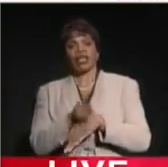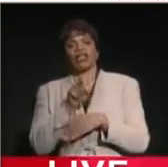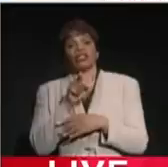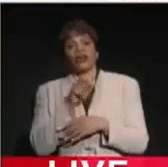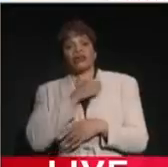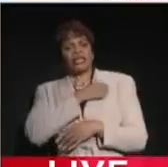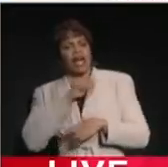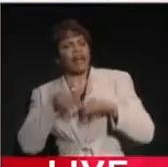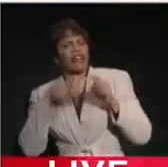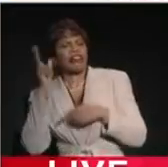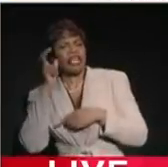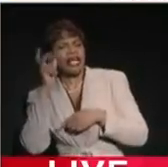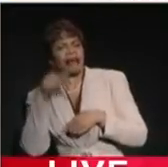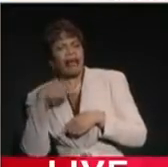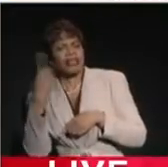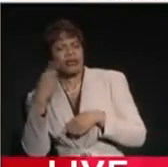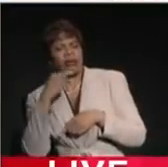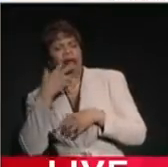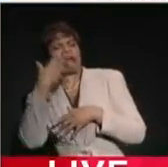Sorry, I couldn't hear you there. Sorry.